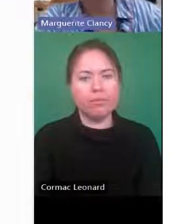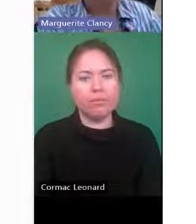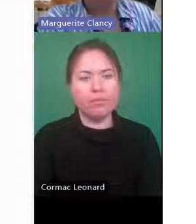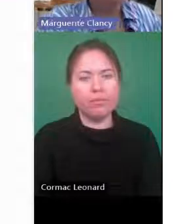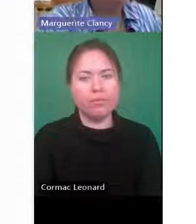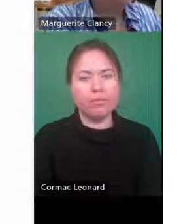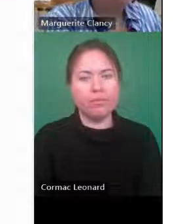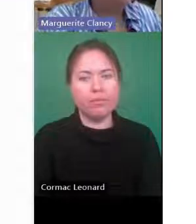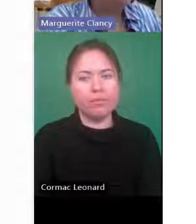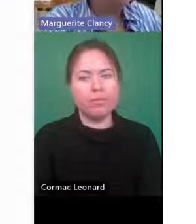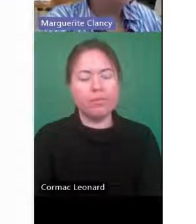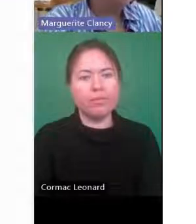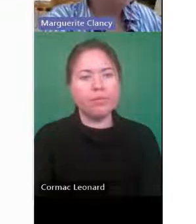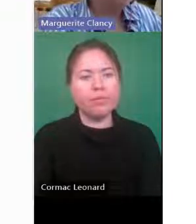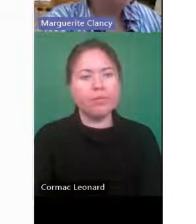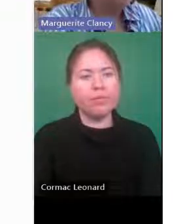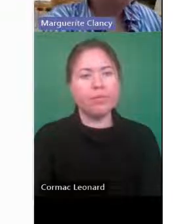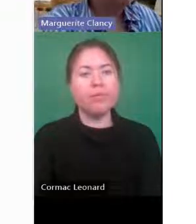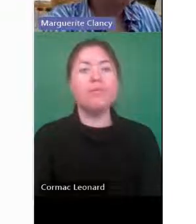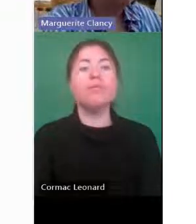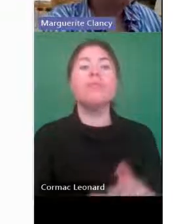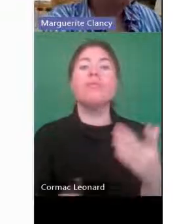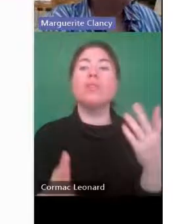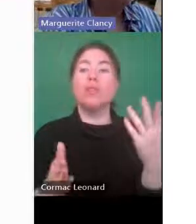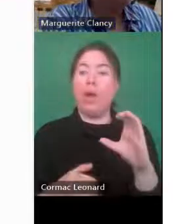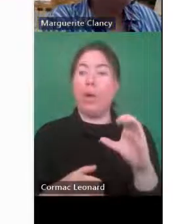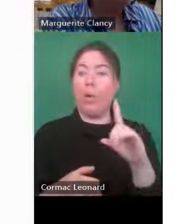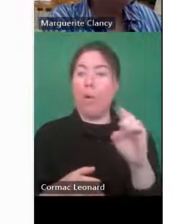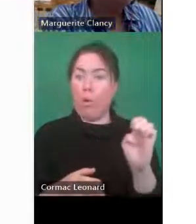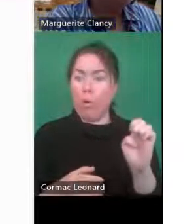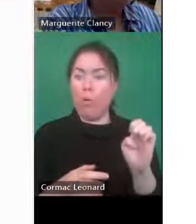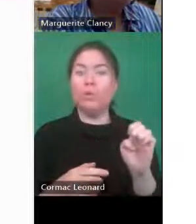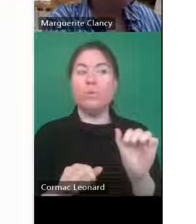And the code is being requested.